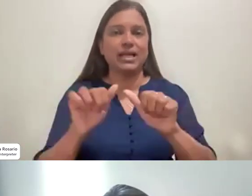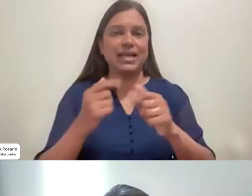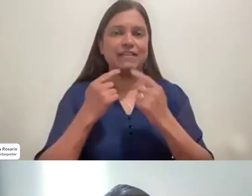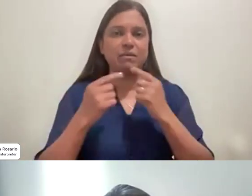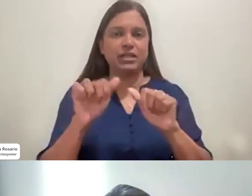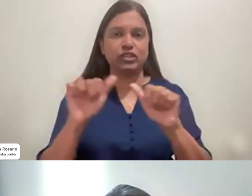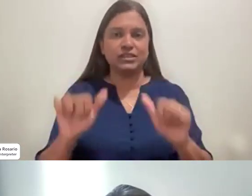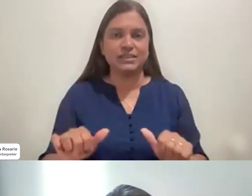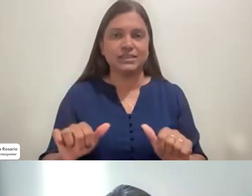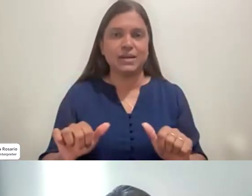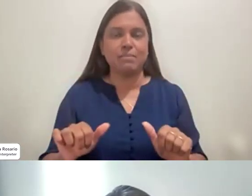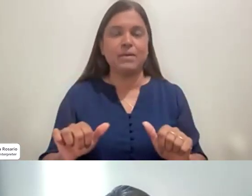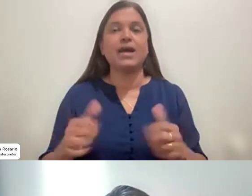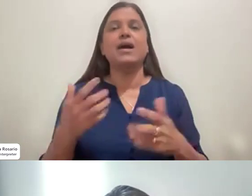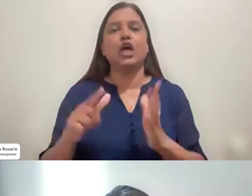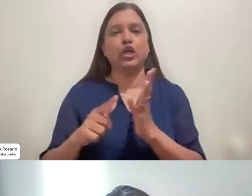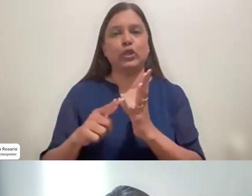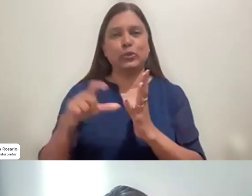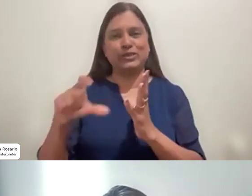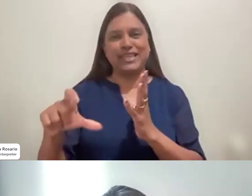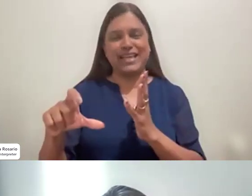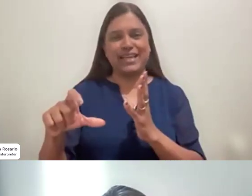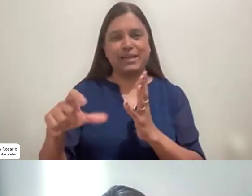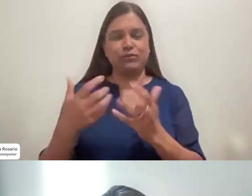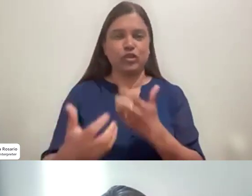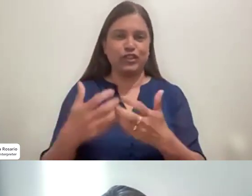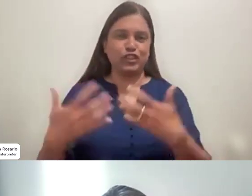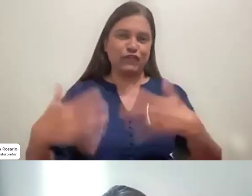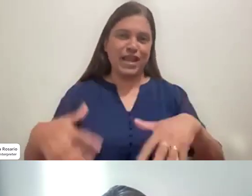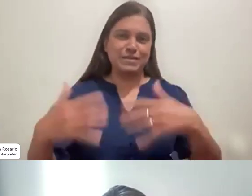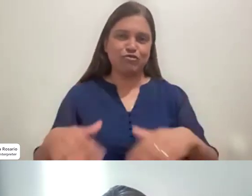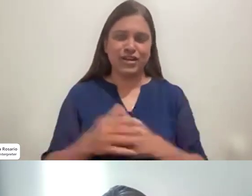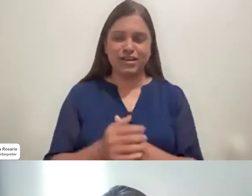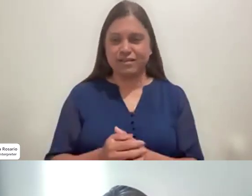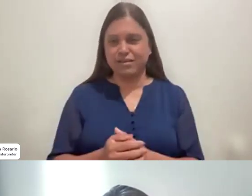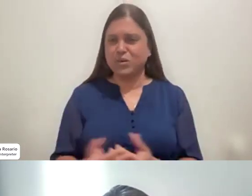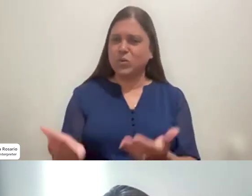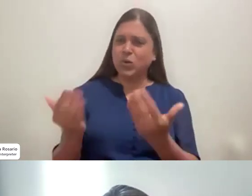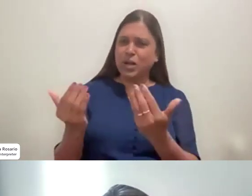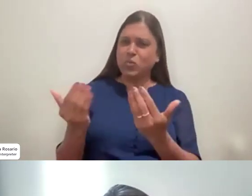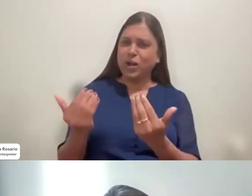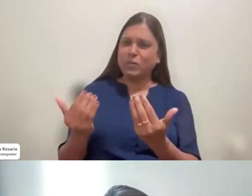the University of Canterbury. Welcome. What a fantastic panel I have today.